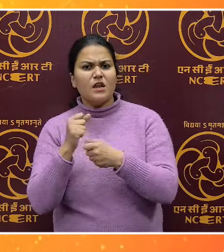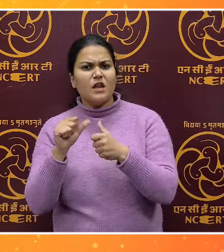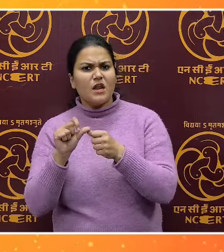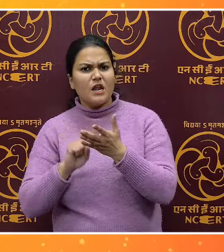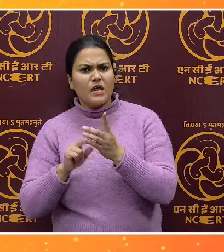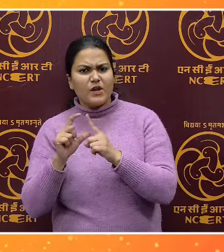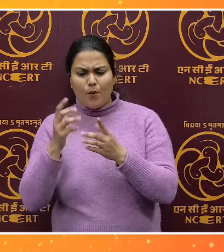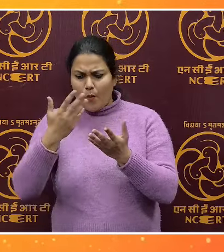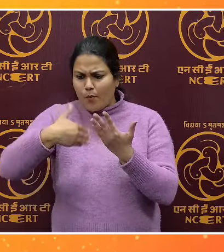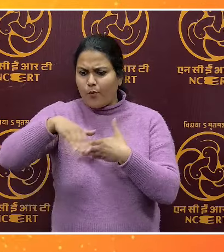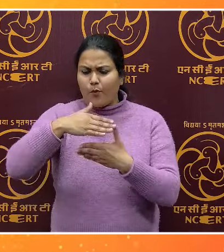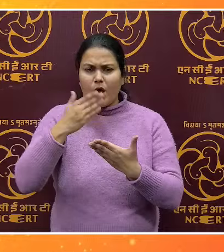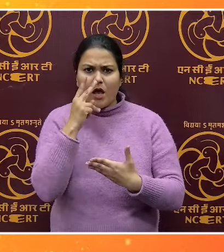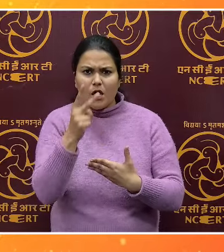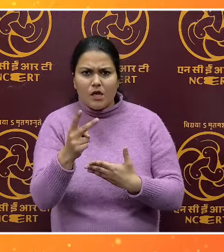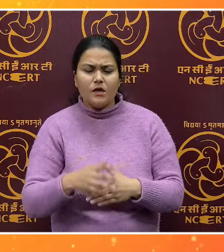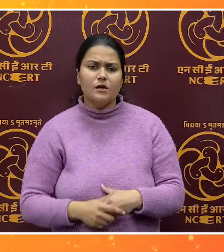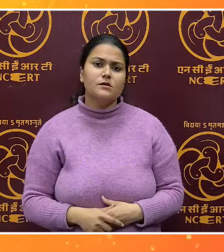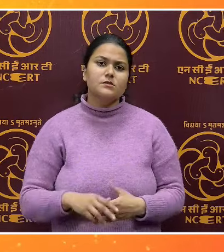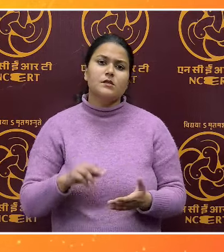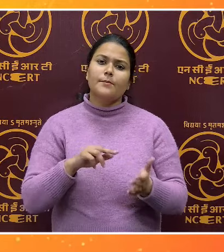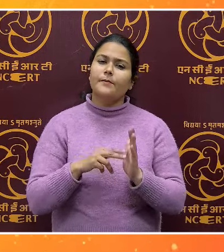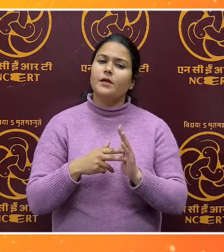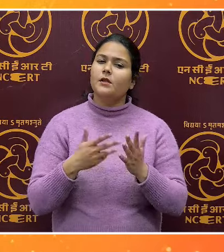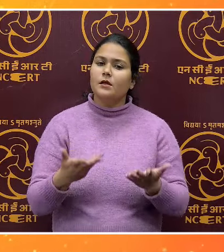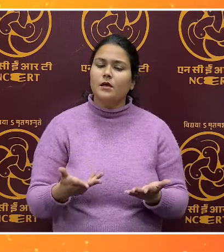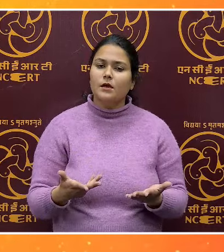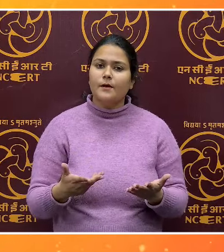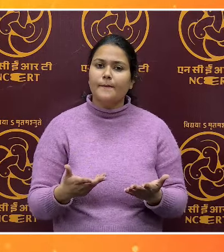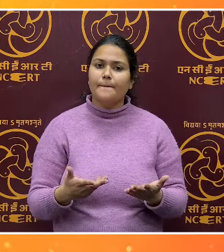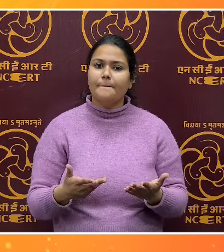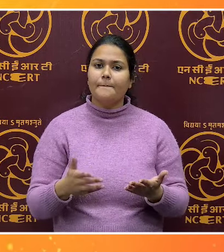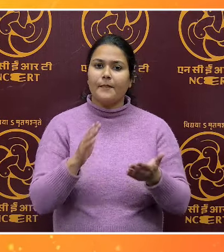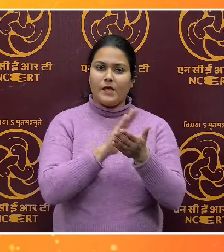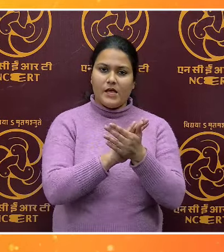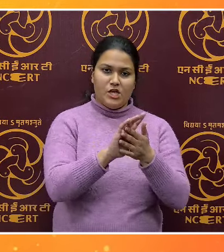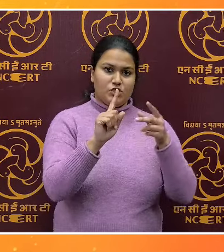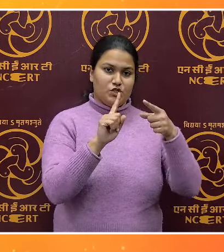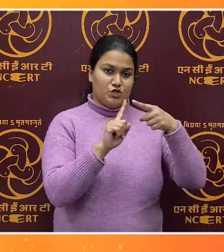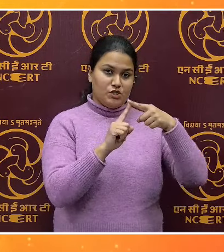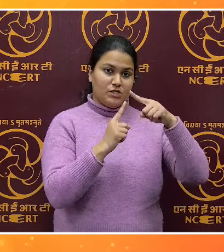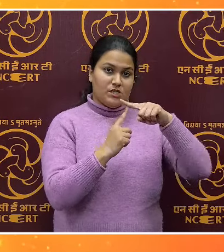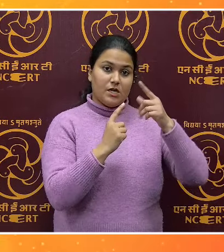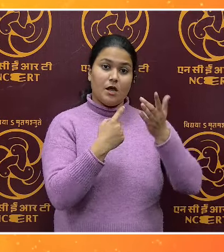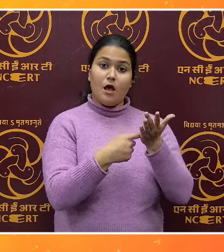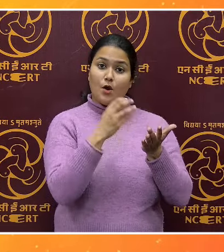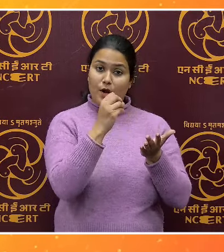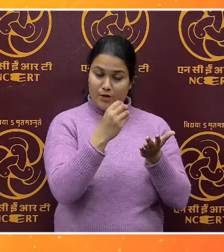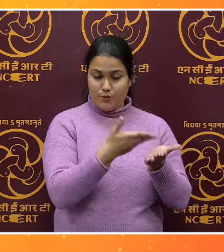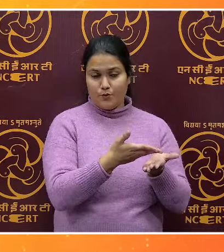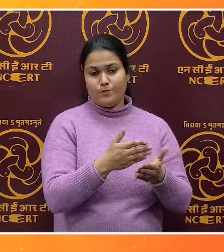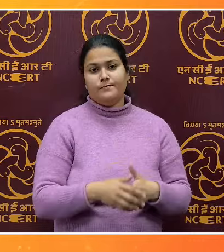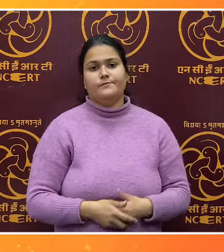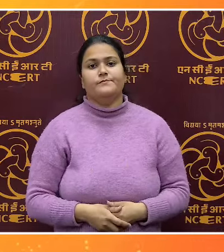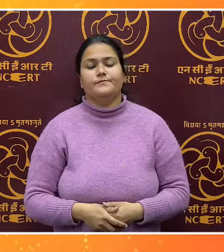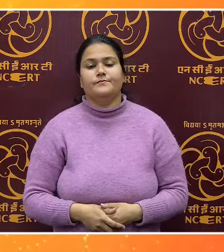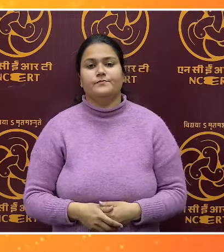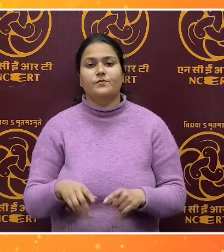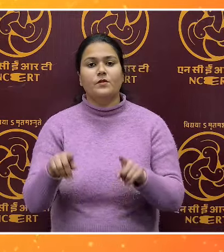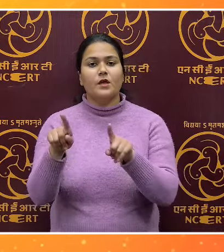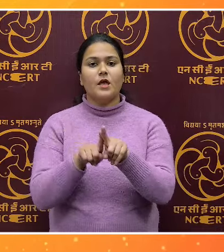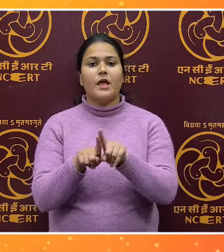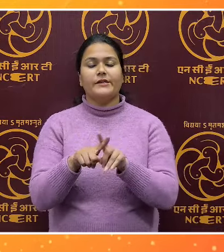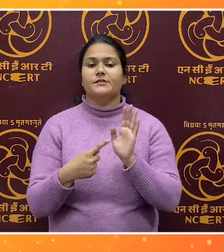sphere, that means the complex will call heteroleptic complex. We can have one